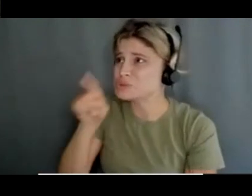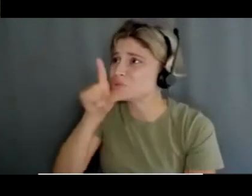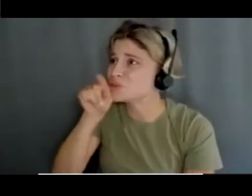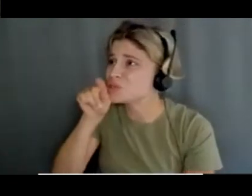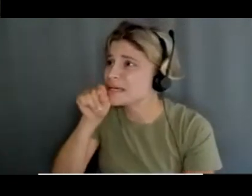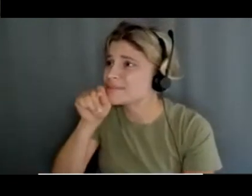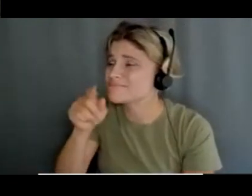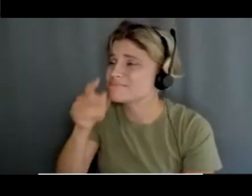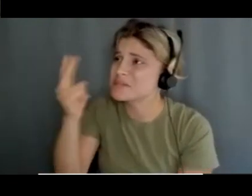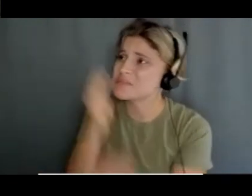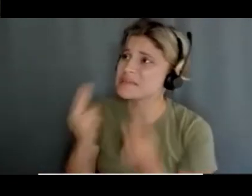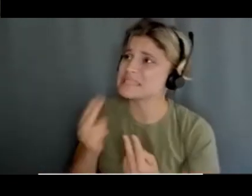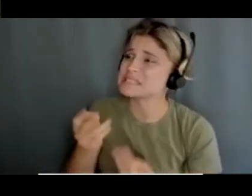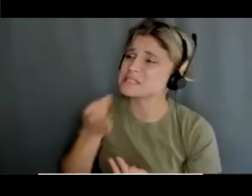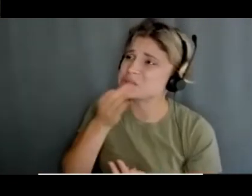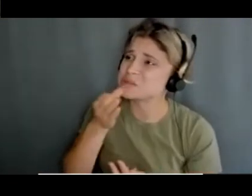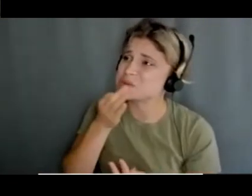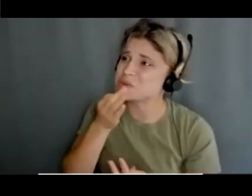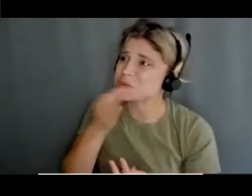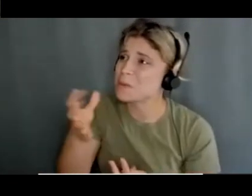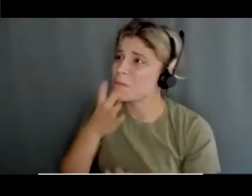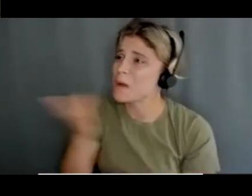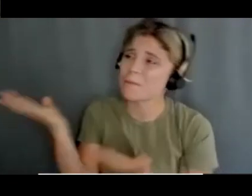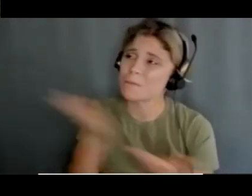Come visit us soon and bring your mother too."